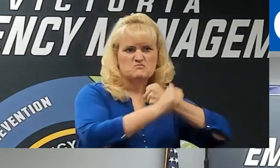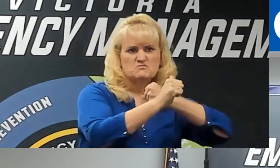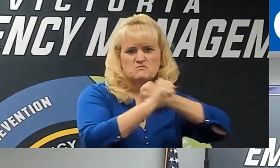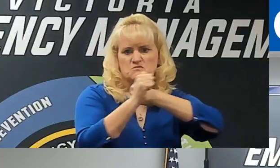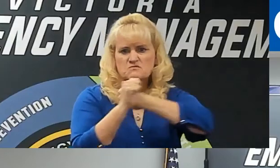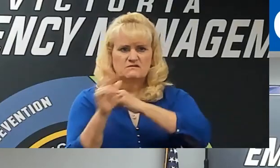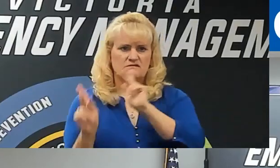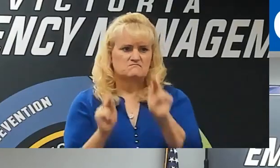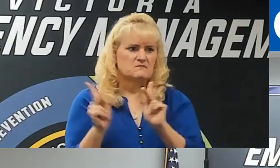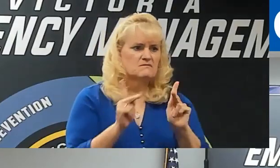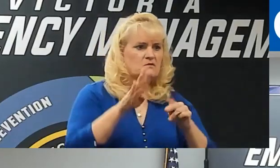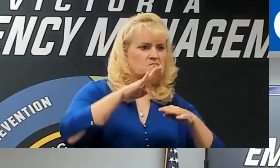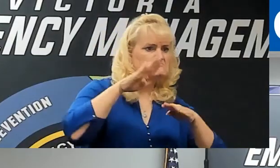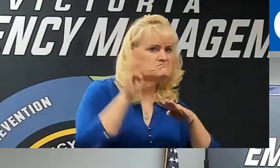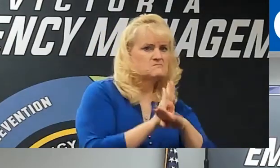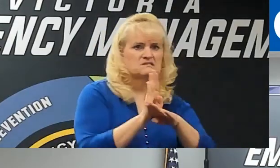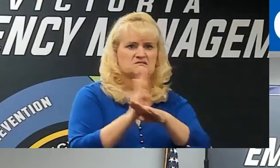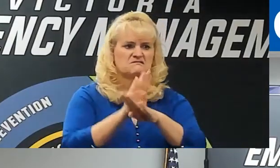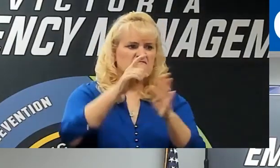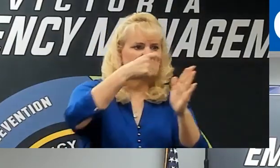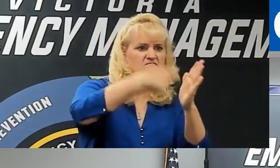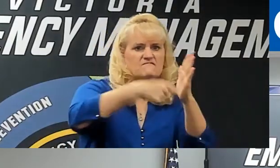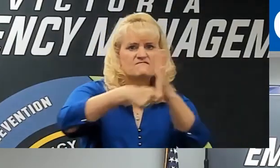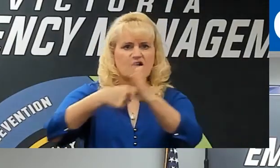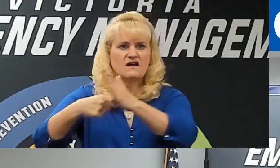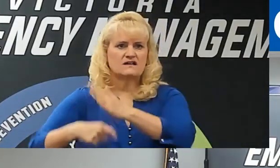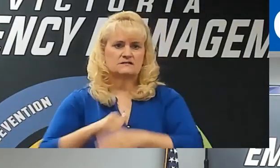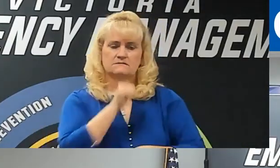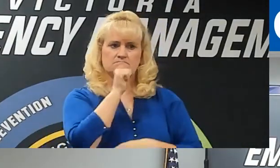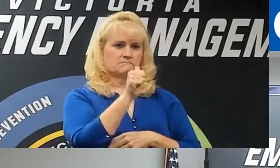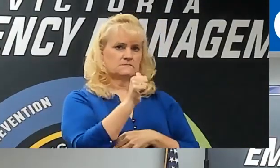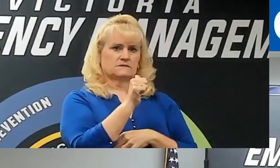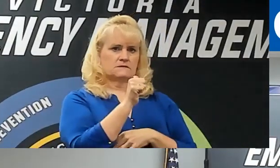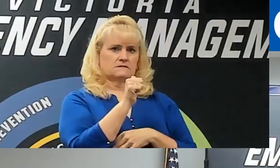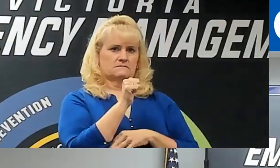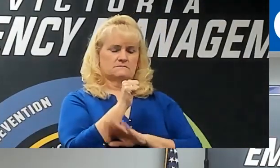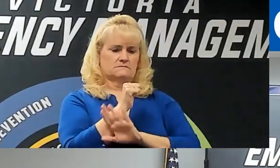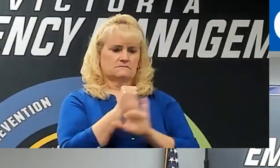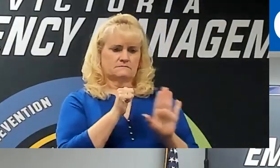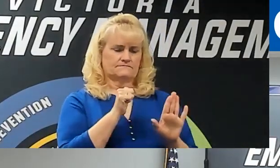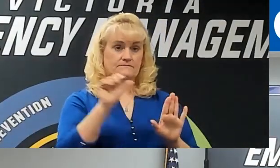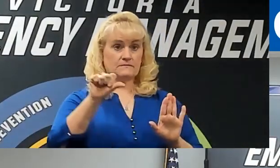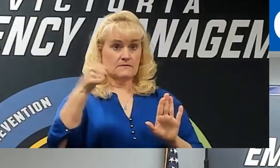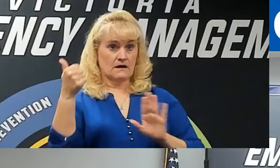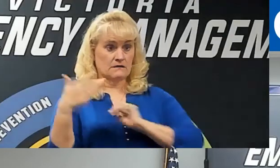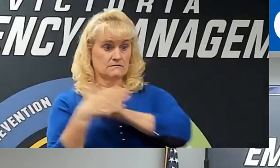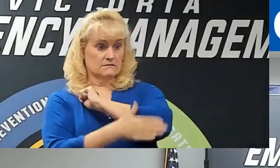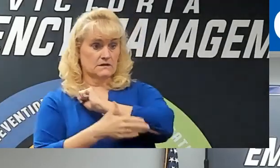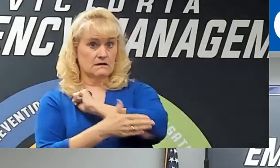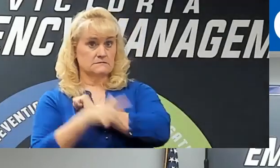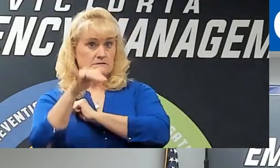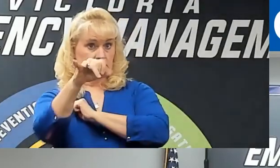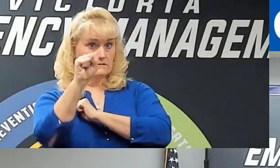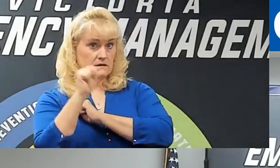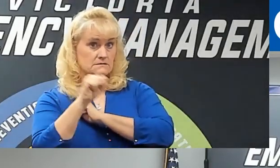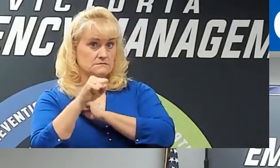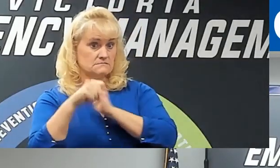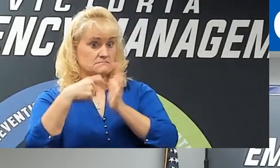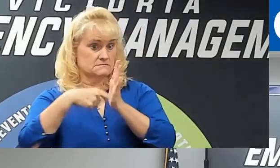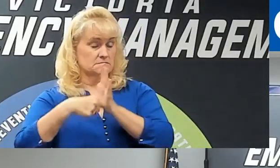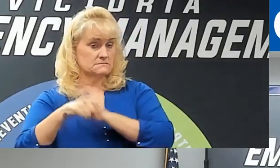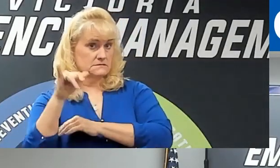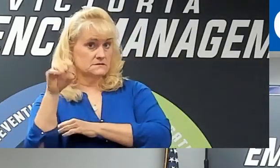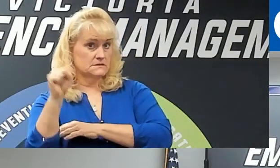and businesses with fines like you're seeing in some other jurisdictions. This is a